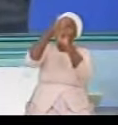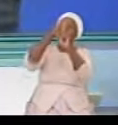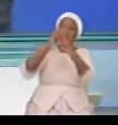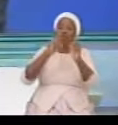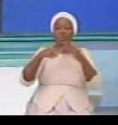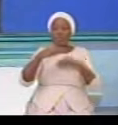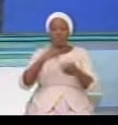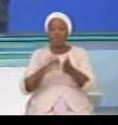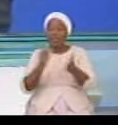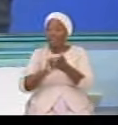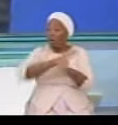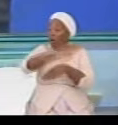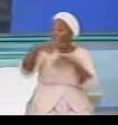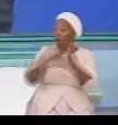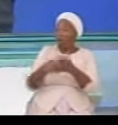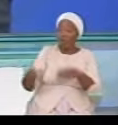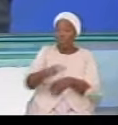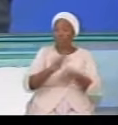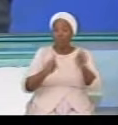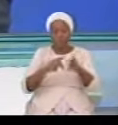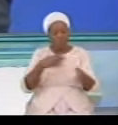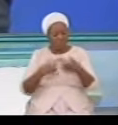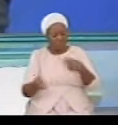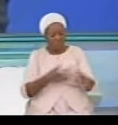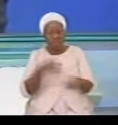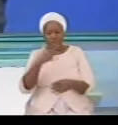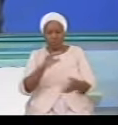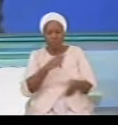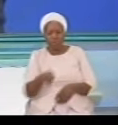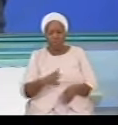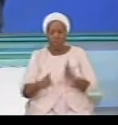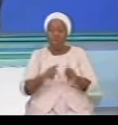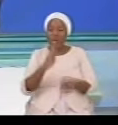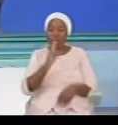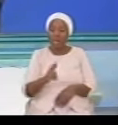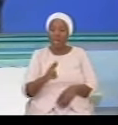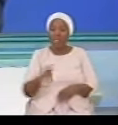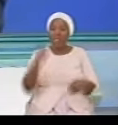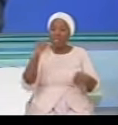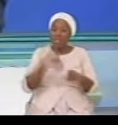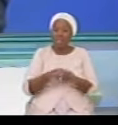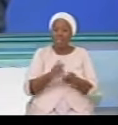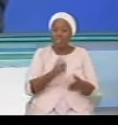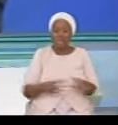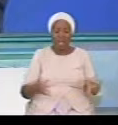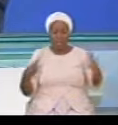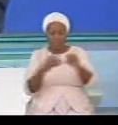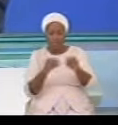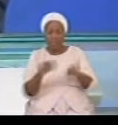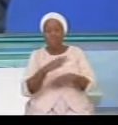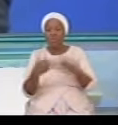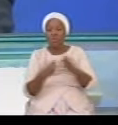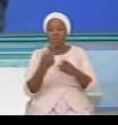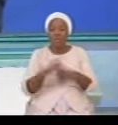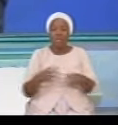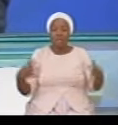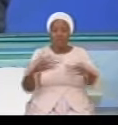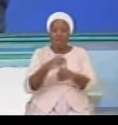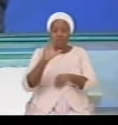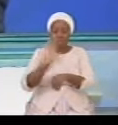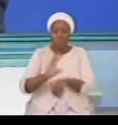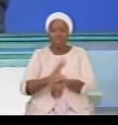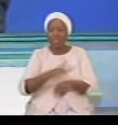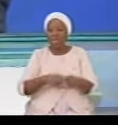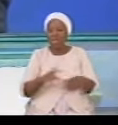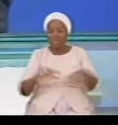the other people, no matter who they are, in their assembly, in their congregation, as they're